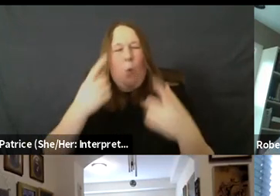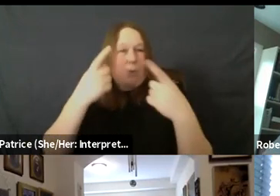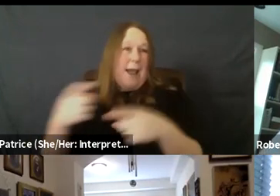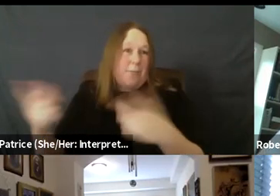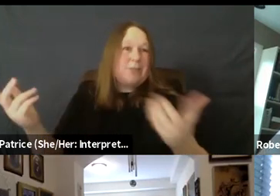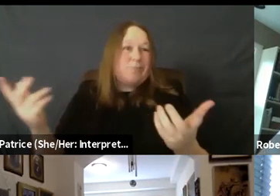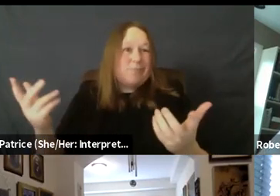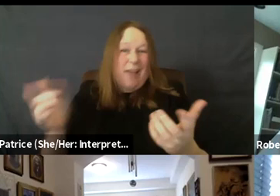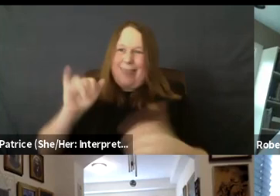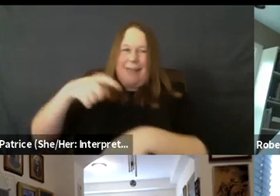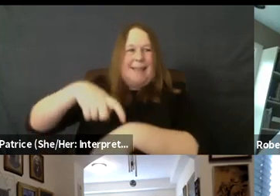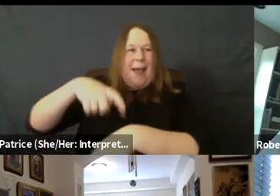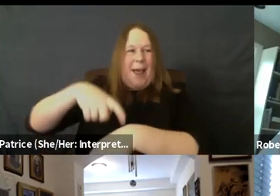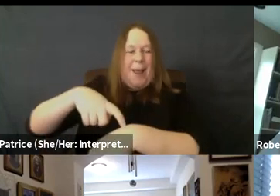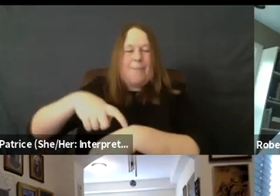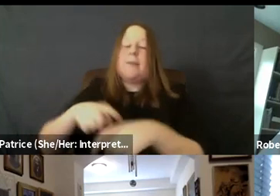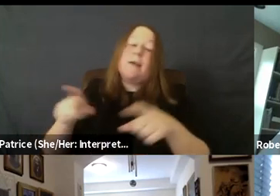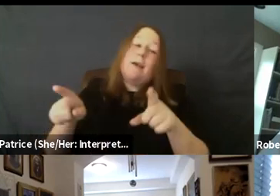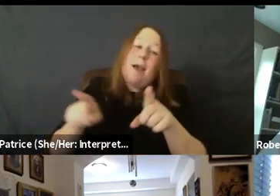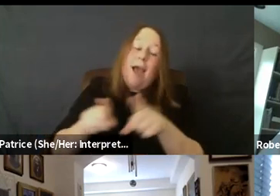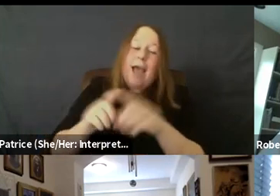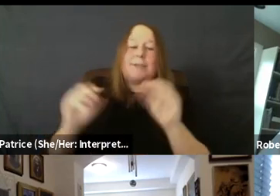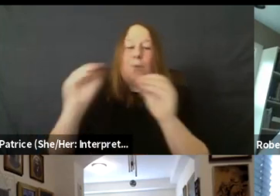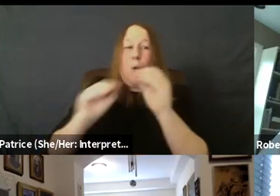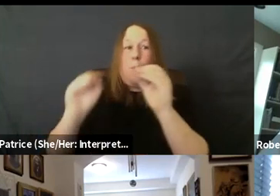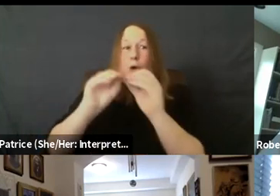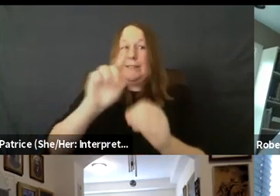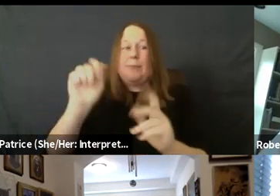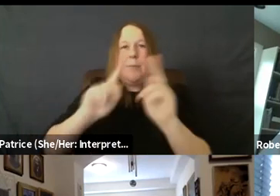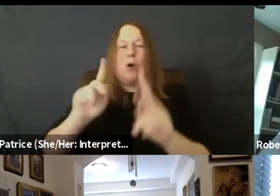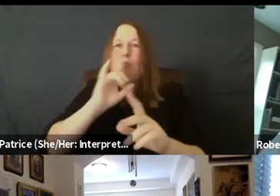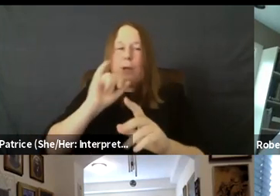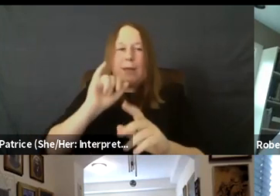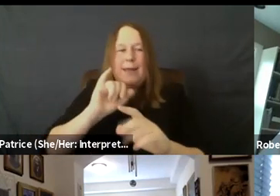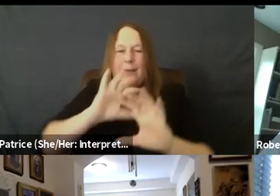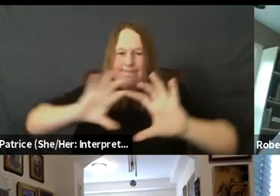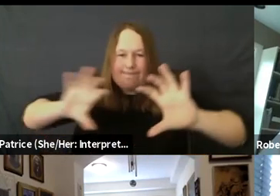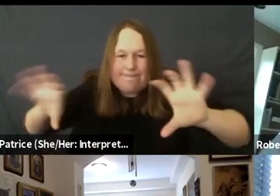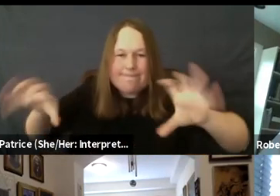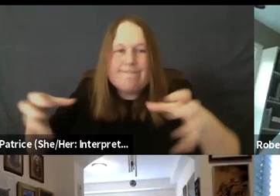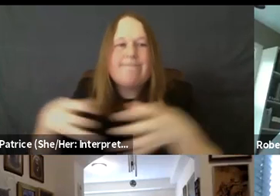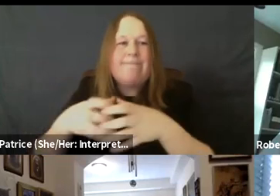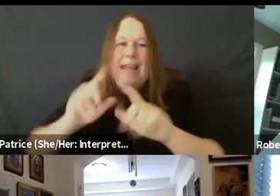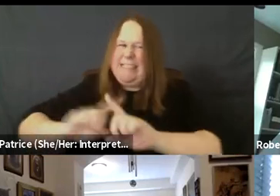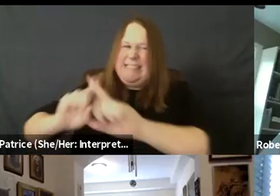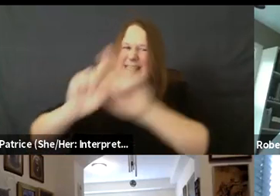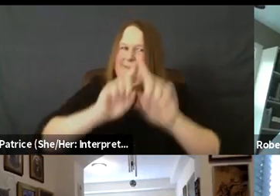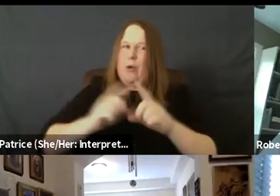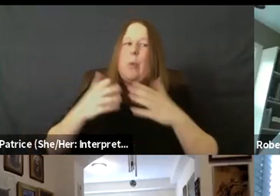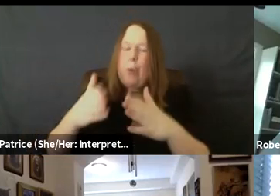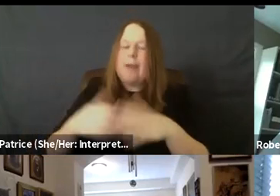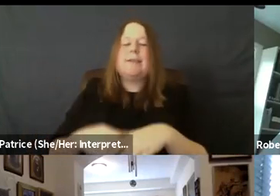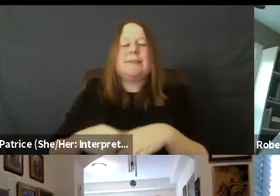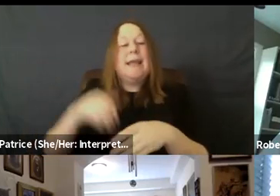happening at that time, is as more disabled people were really coming together in many different ways